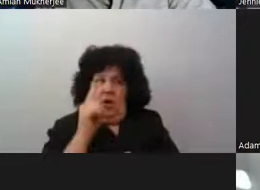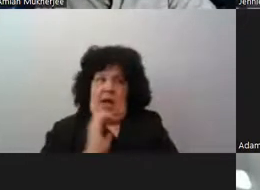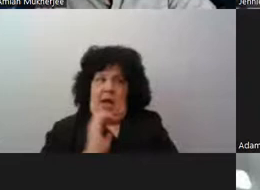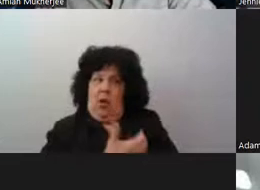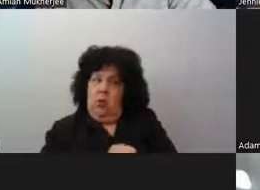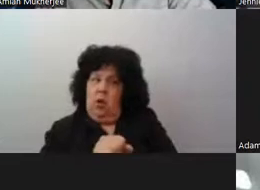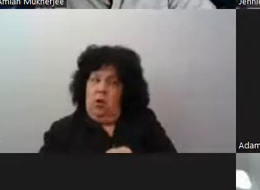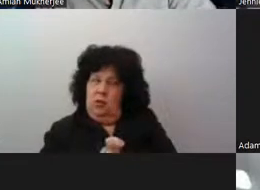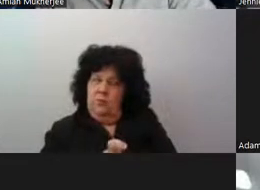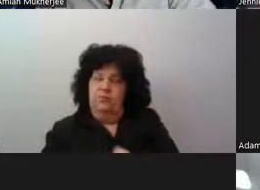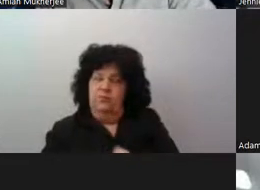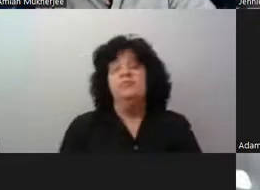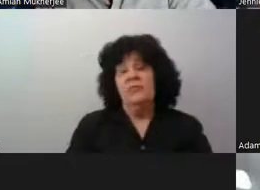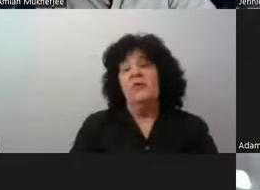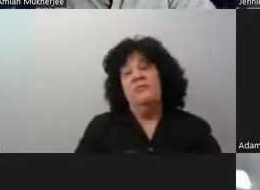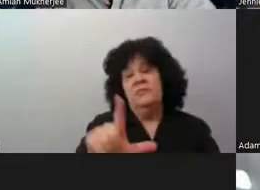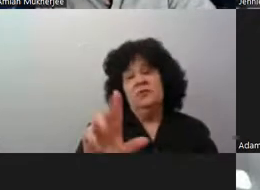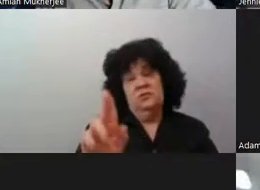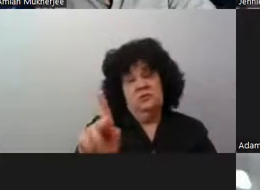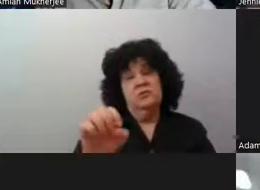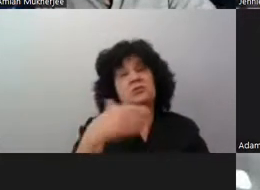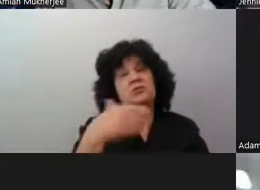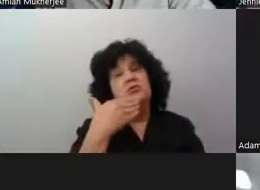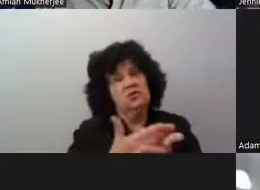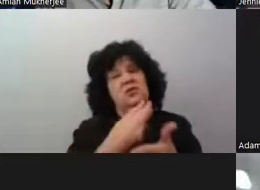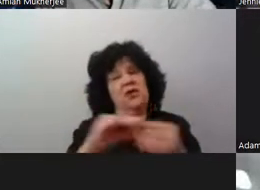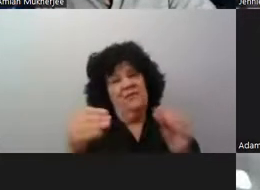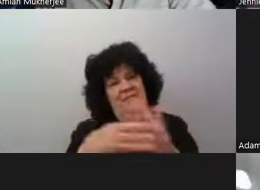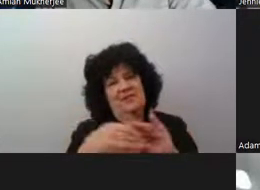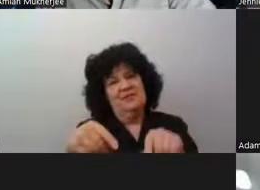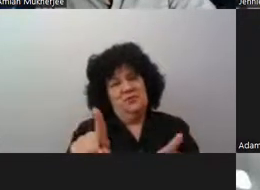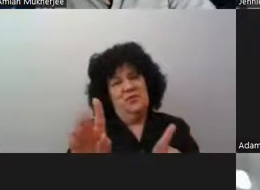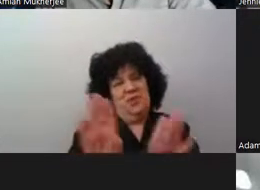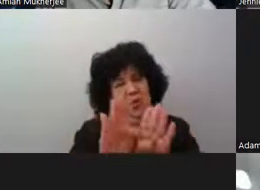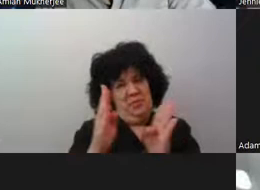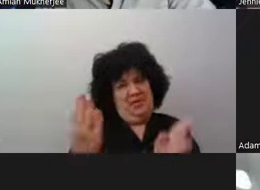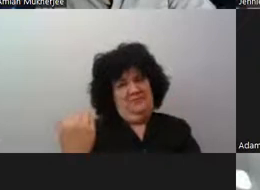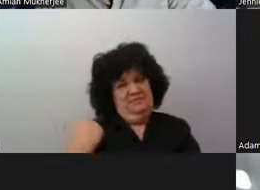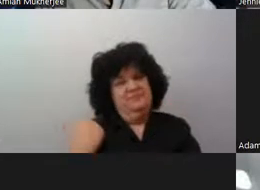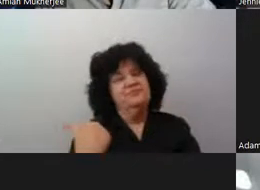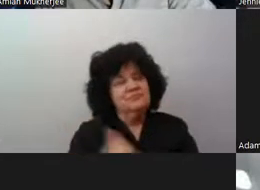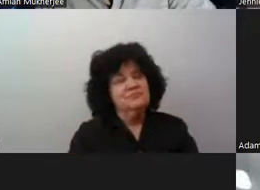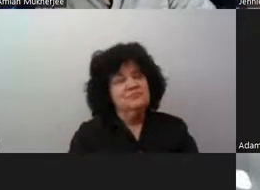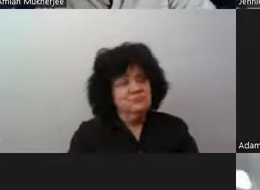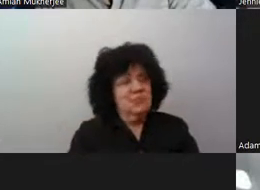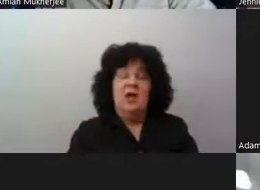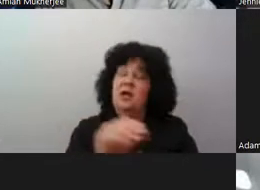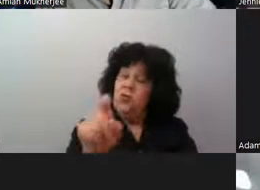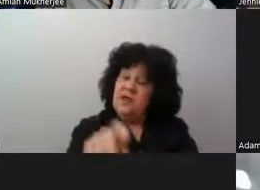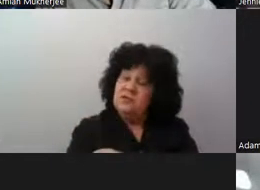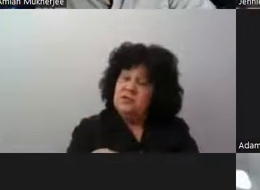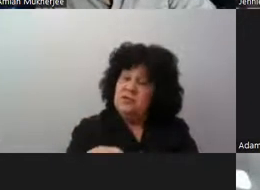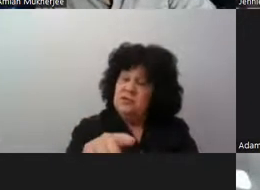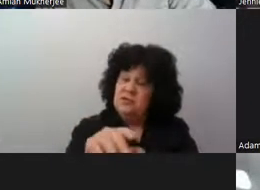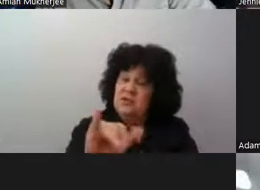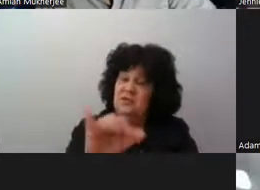Luke, I think you had good comments at the opening, kind of the question of whether or not you start